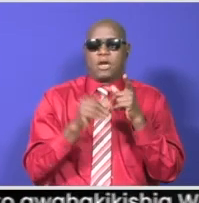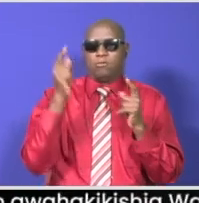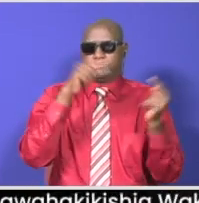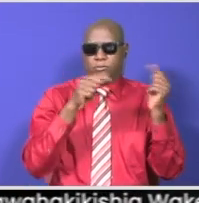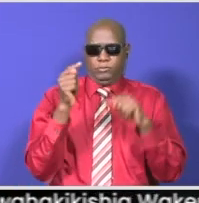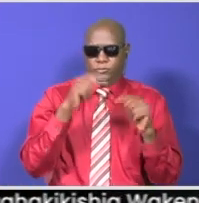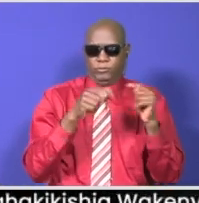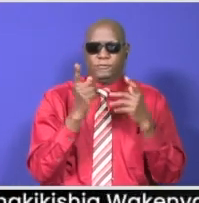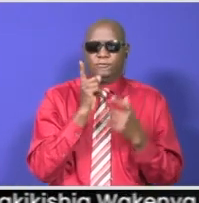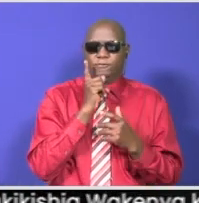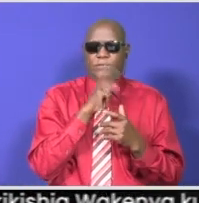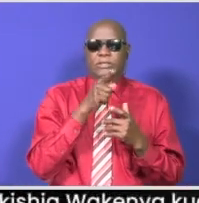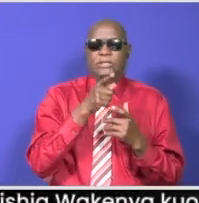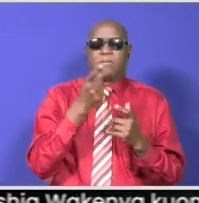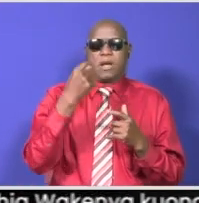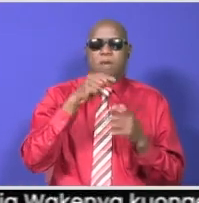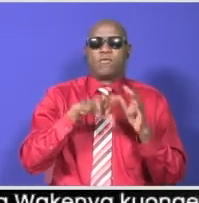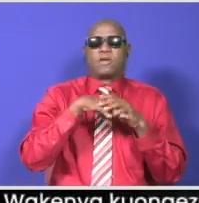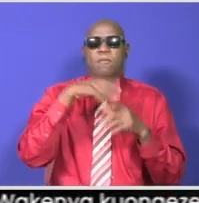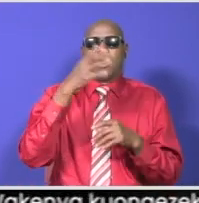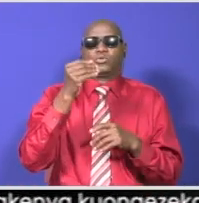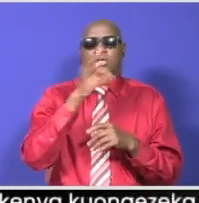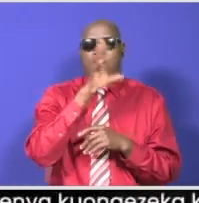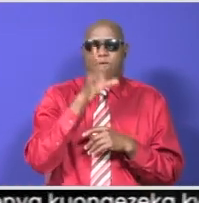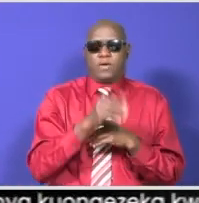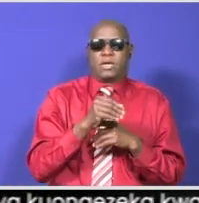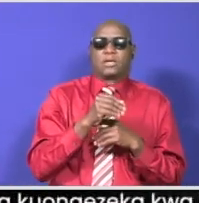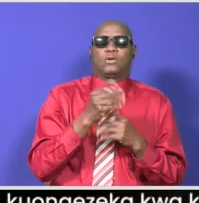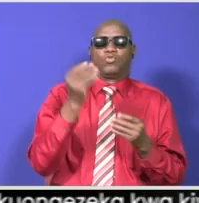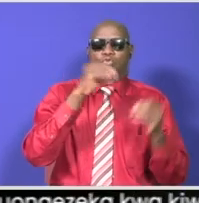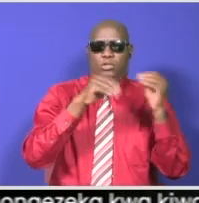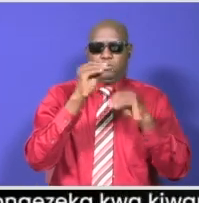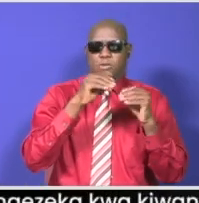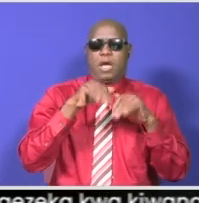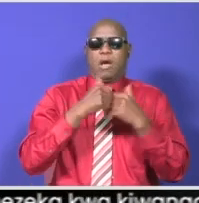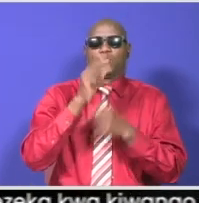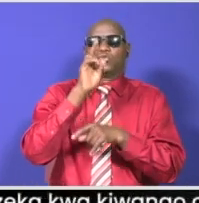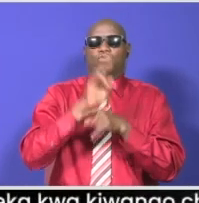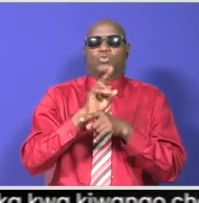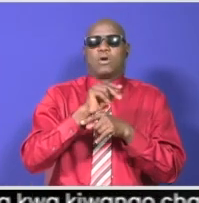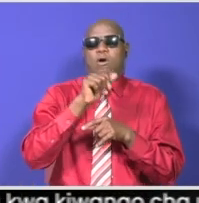states also who are coming from outside the continent to make their contributions on how they're utilizing earth observation.